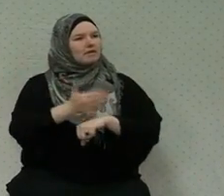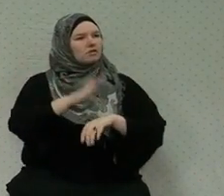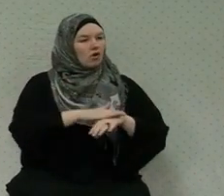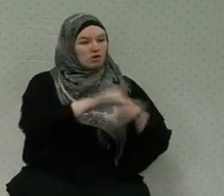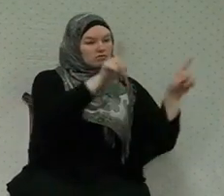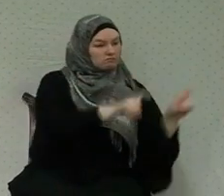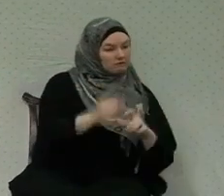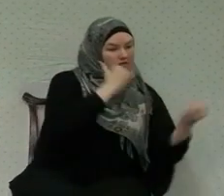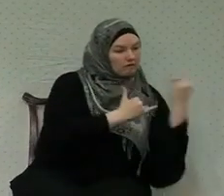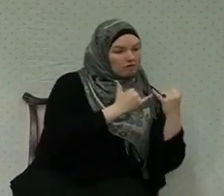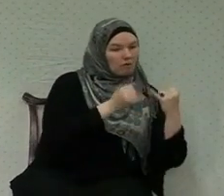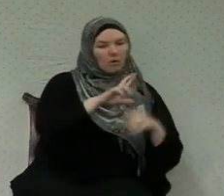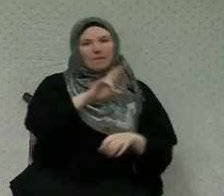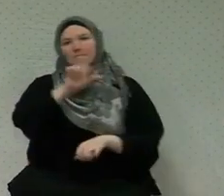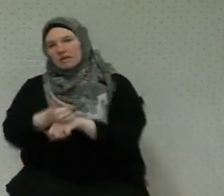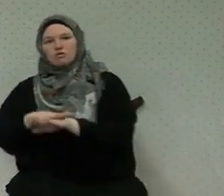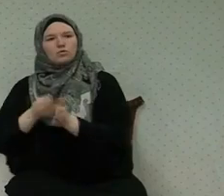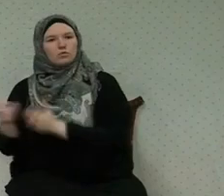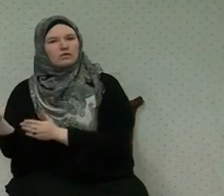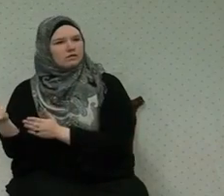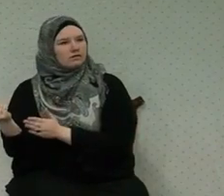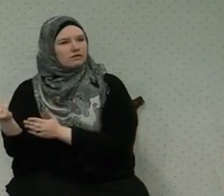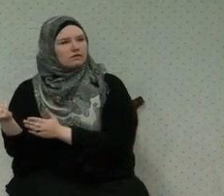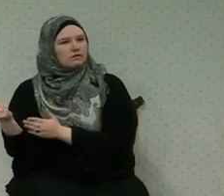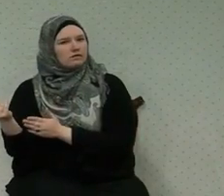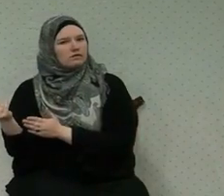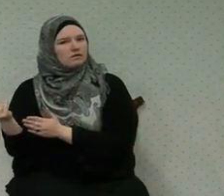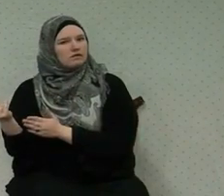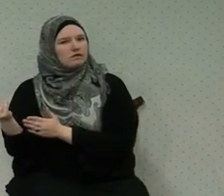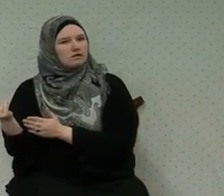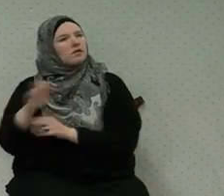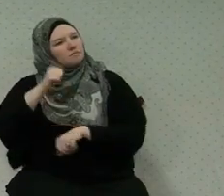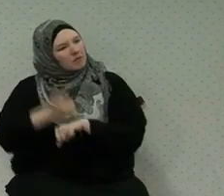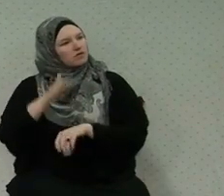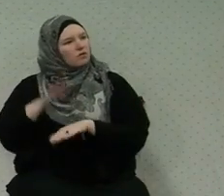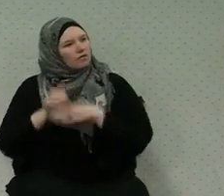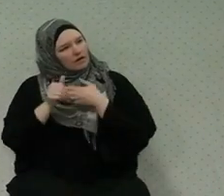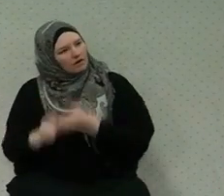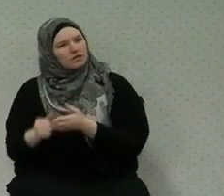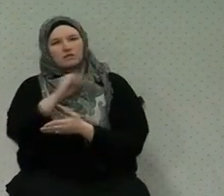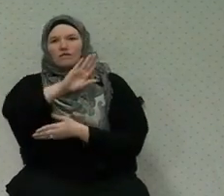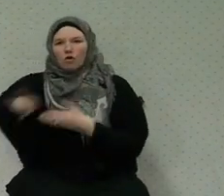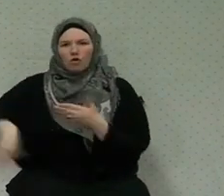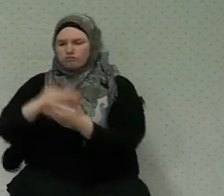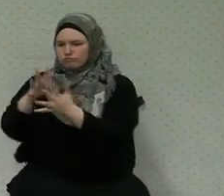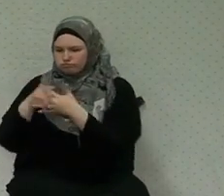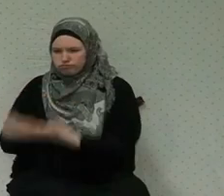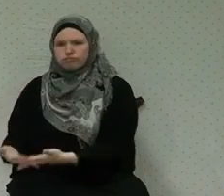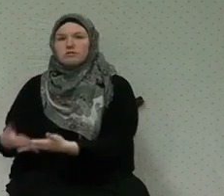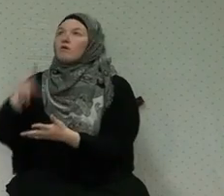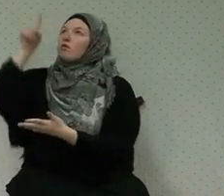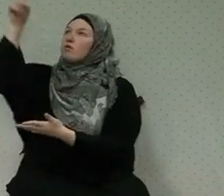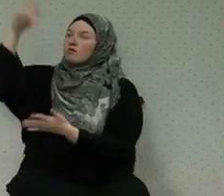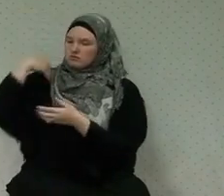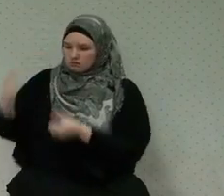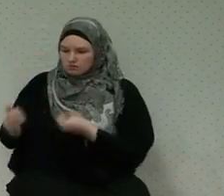error, or based on truth? Based on the cumulative guidance of all the scriptures that Allah